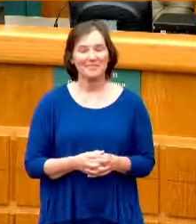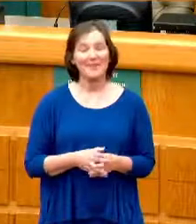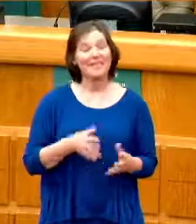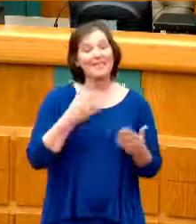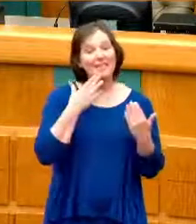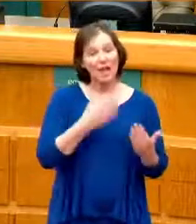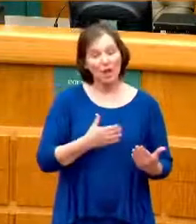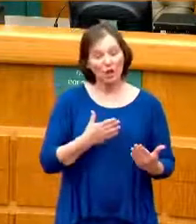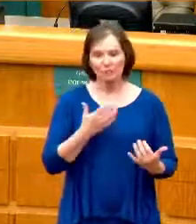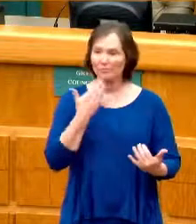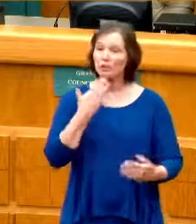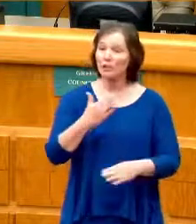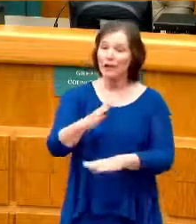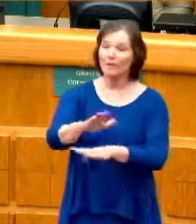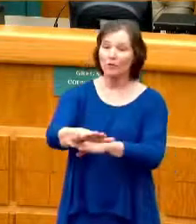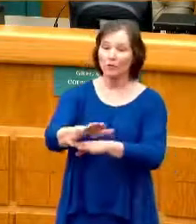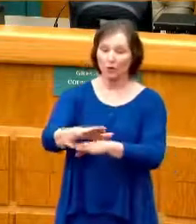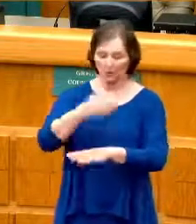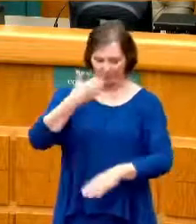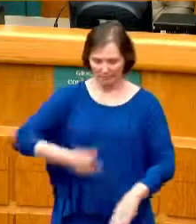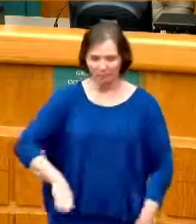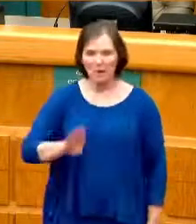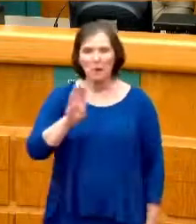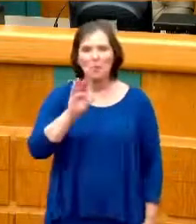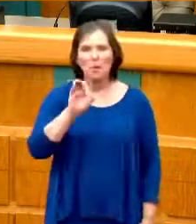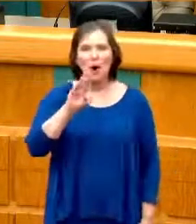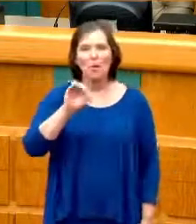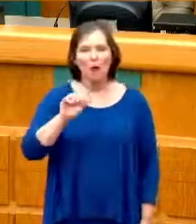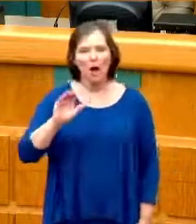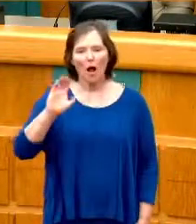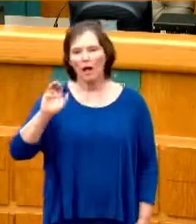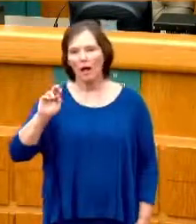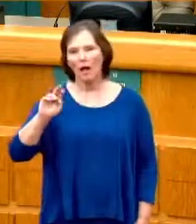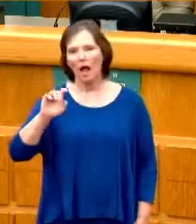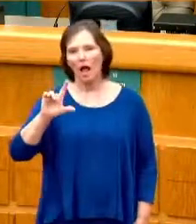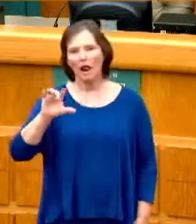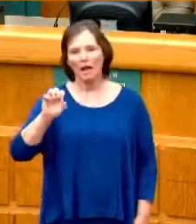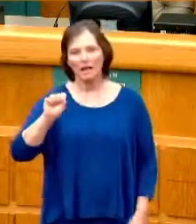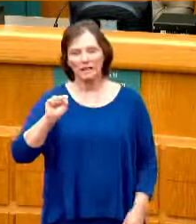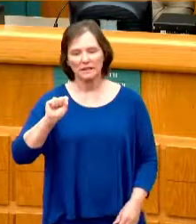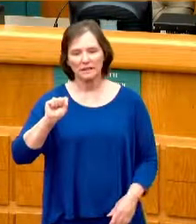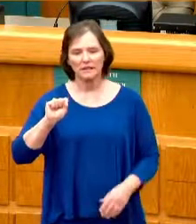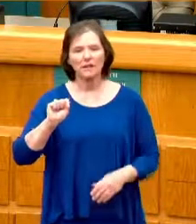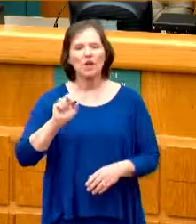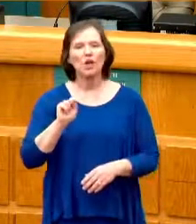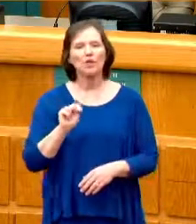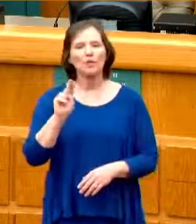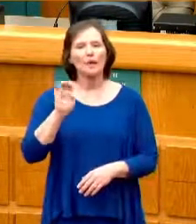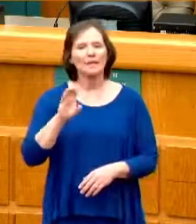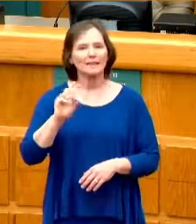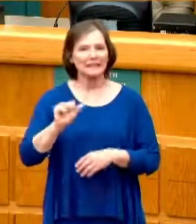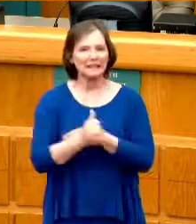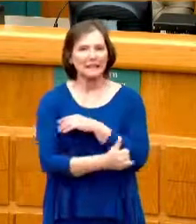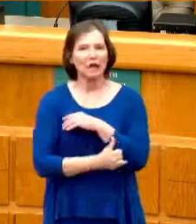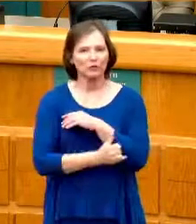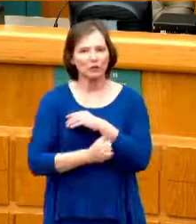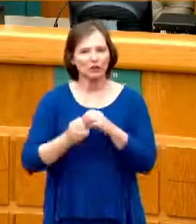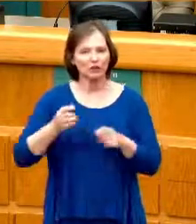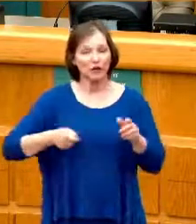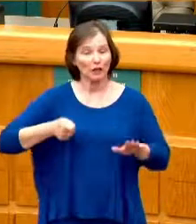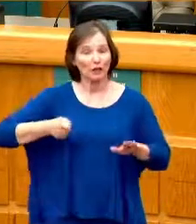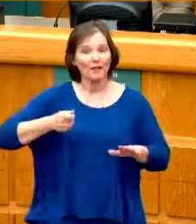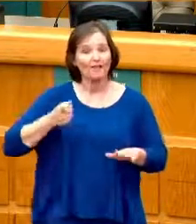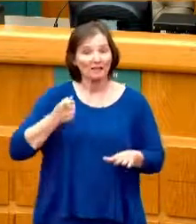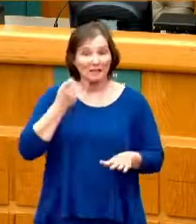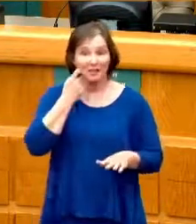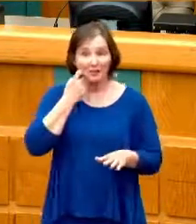Thank you and good afternoon. Barbara Canales, Nueces County Judge. You just got a lot of great information, and I'm going to see if I can supplement that.